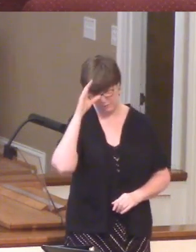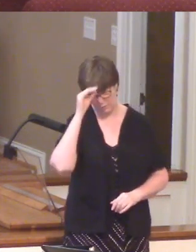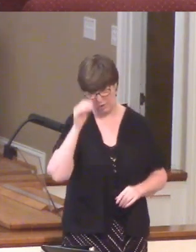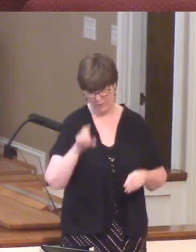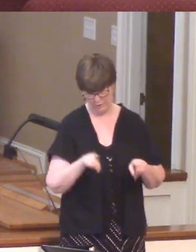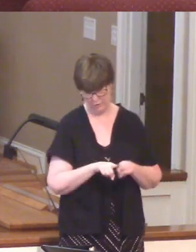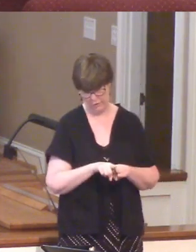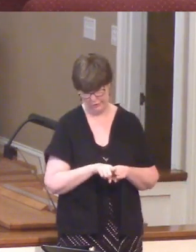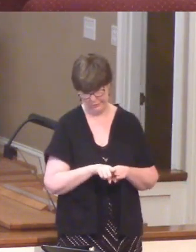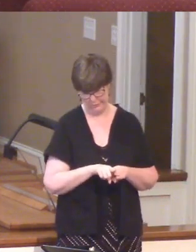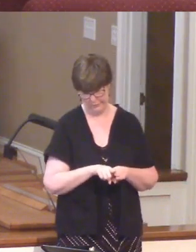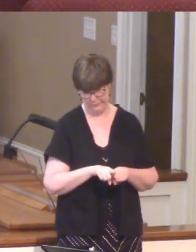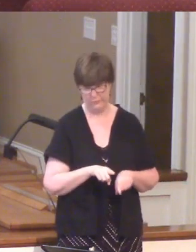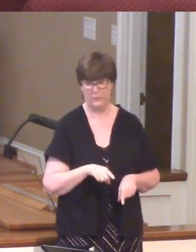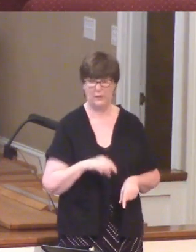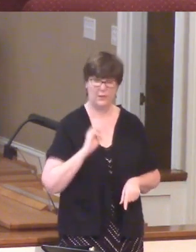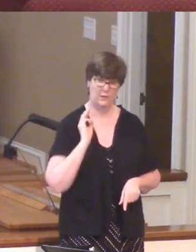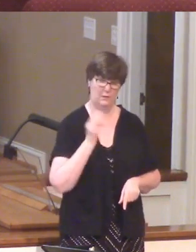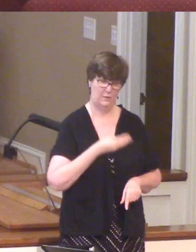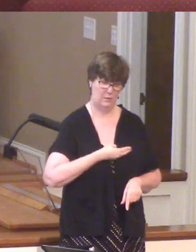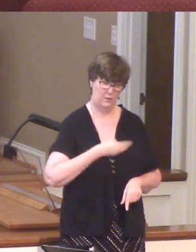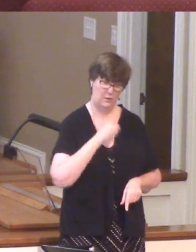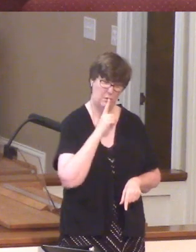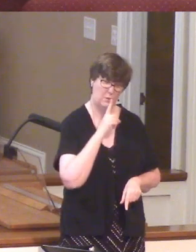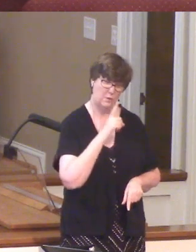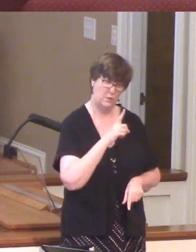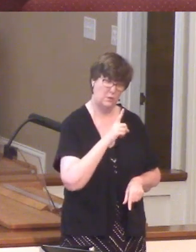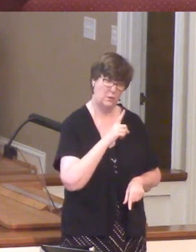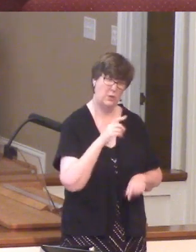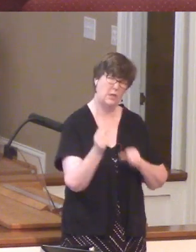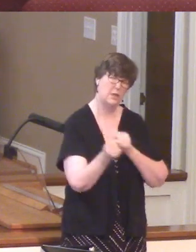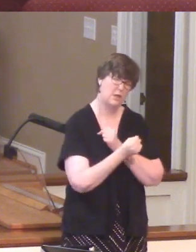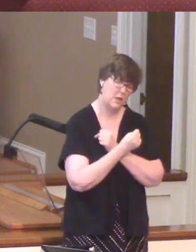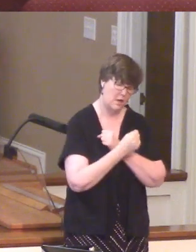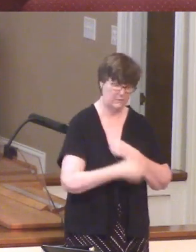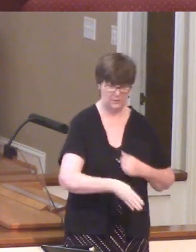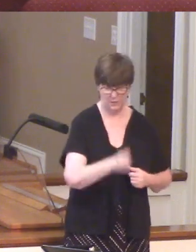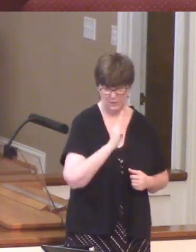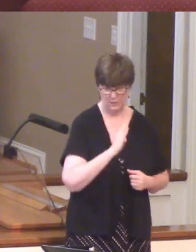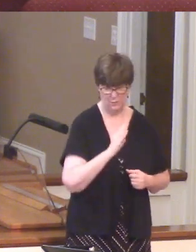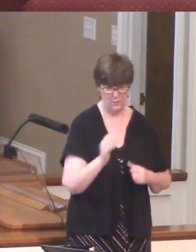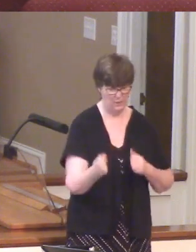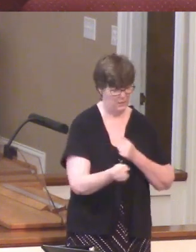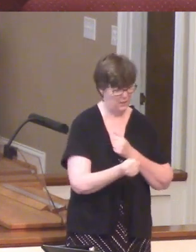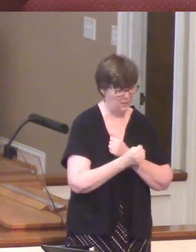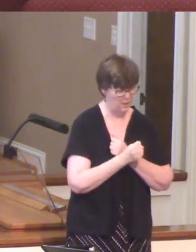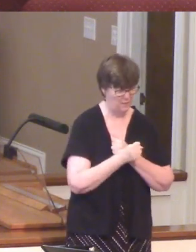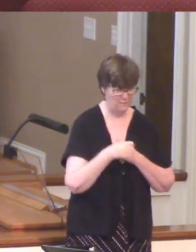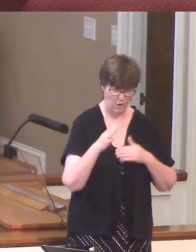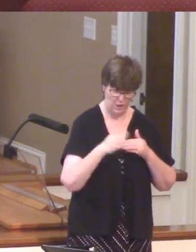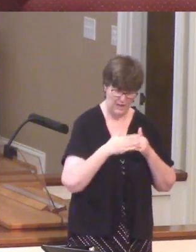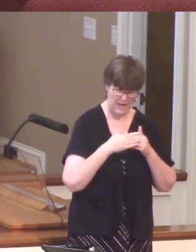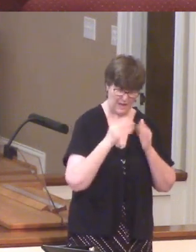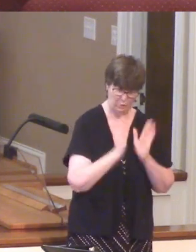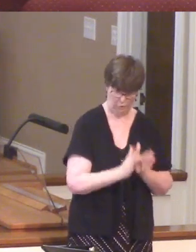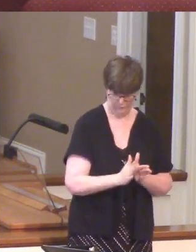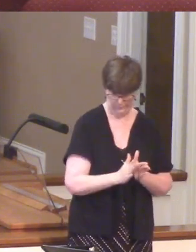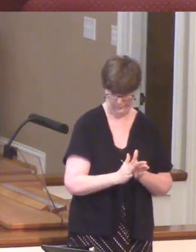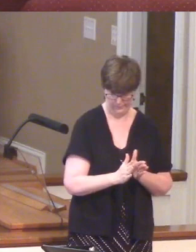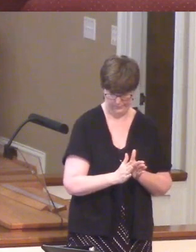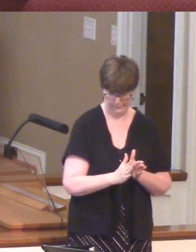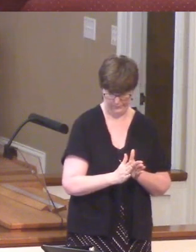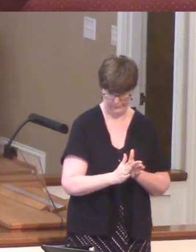verse 20. We can truly love God when we love our neighbors. The question